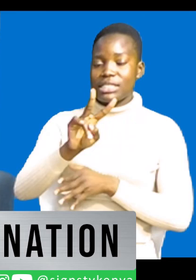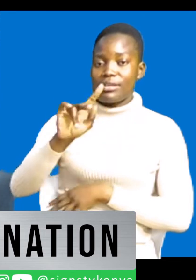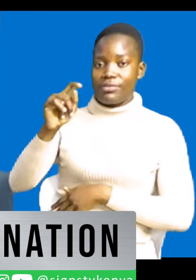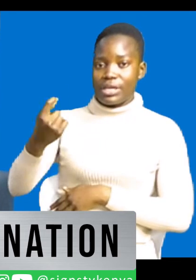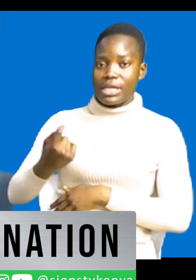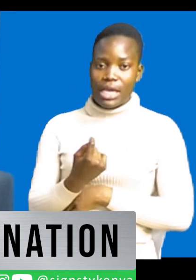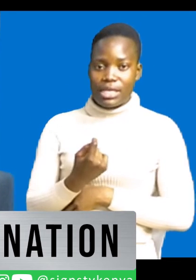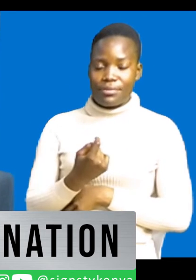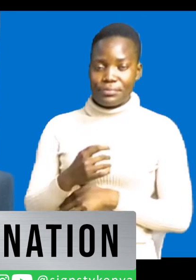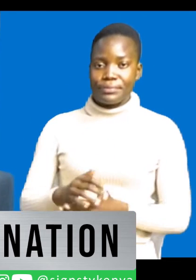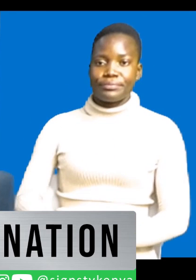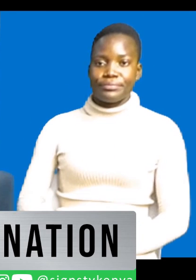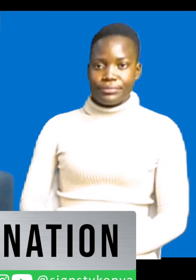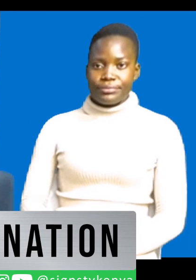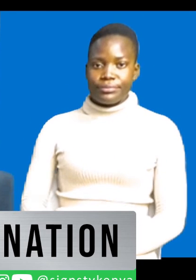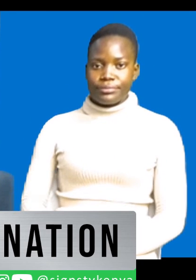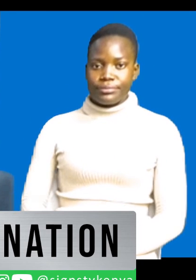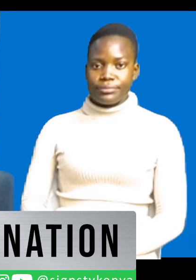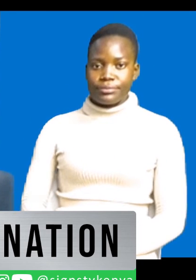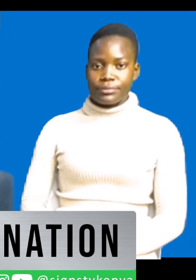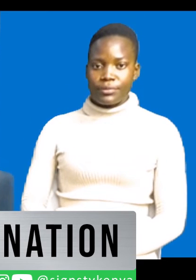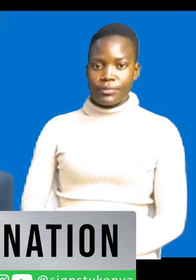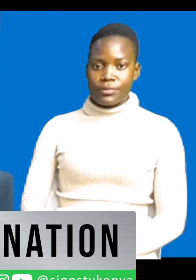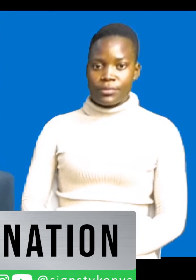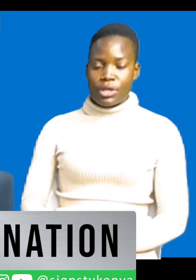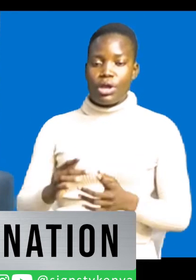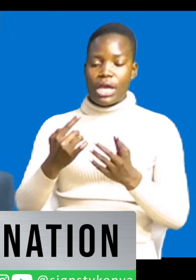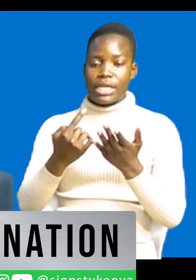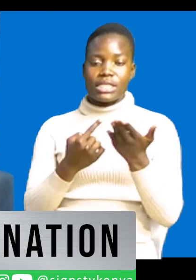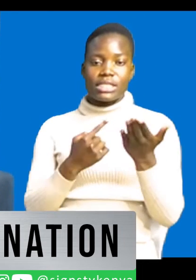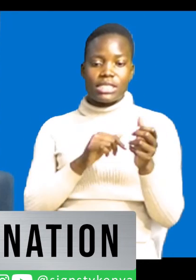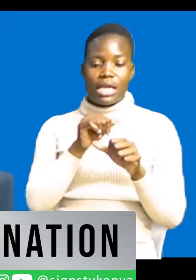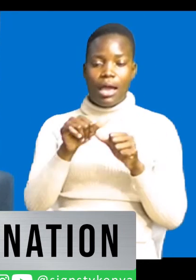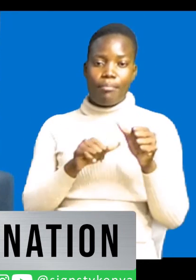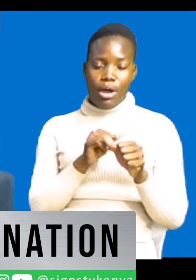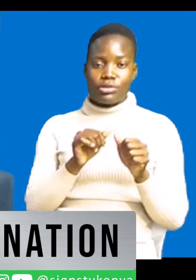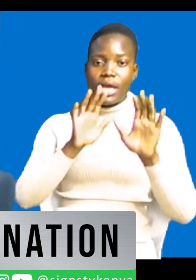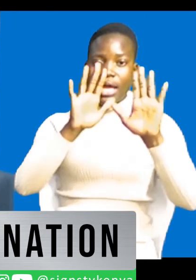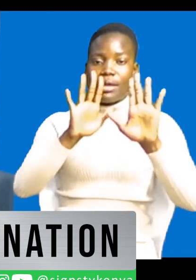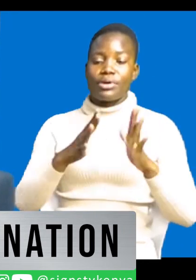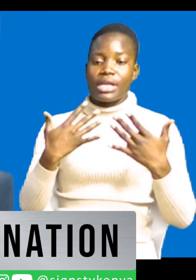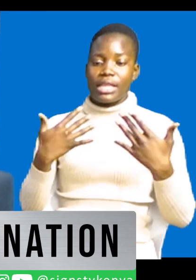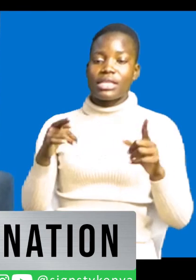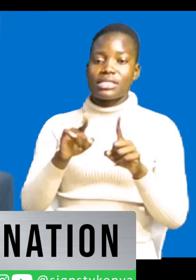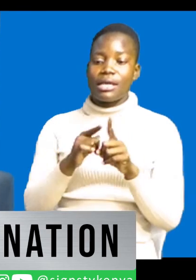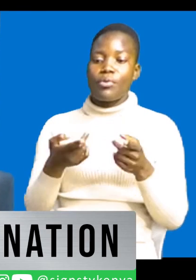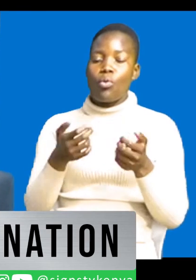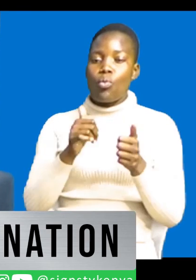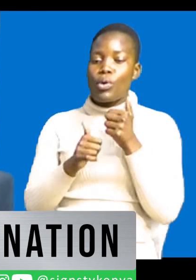Politics Today. Maana hapa tunaongea mambo contemporary. Things that are happening.